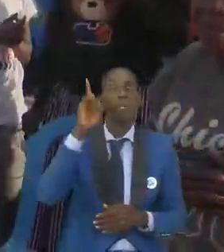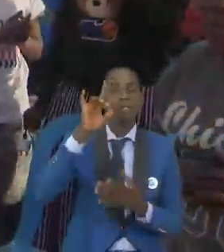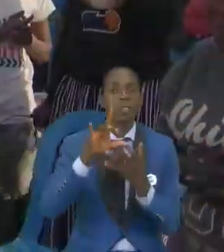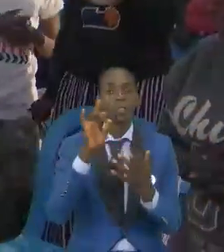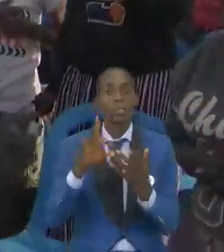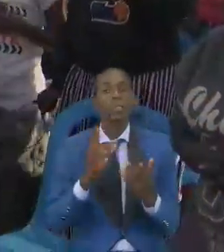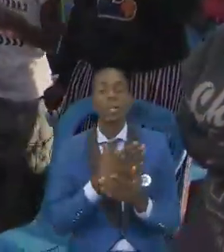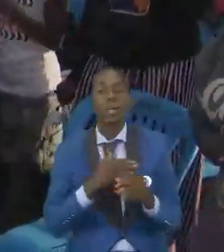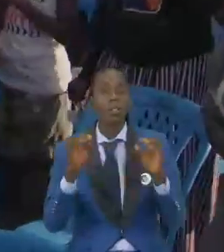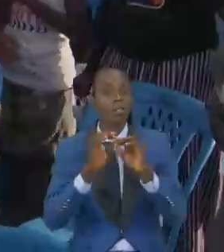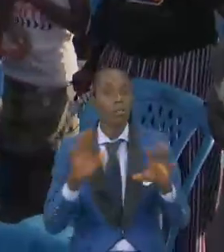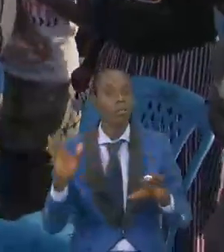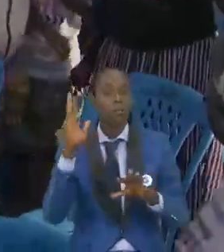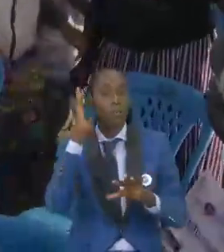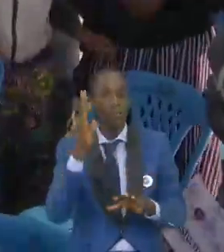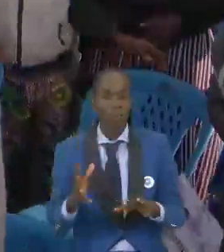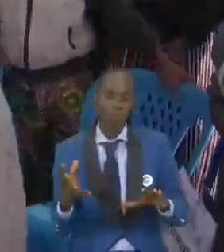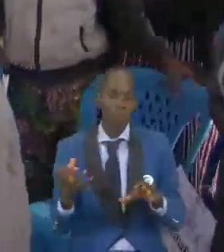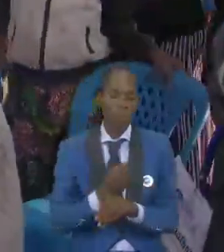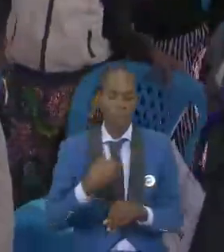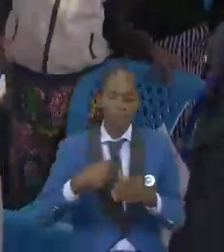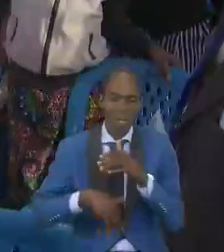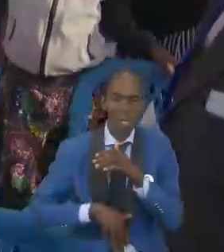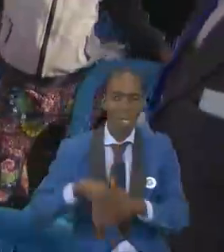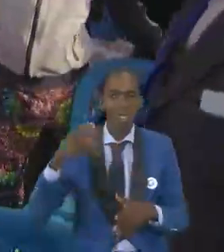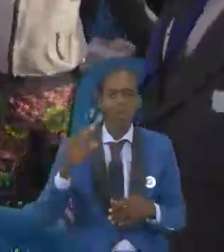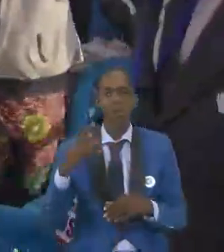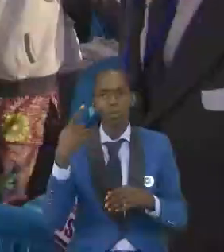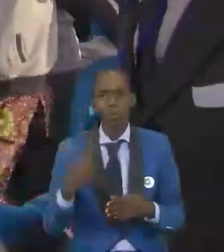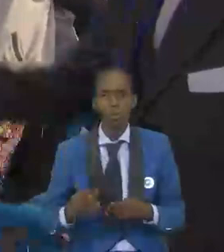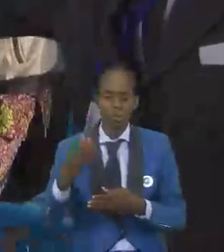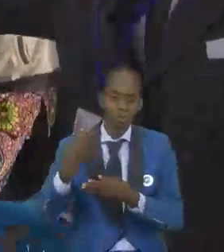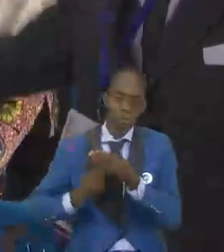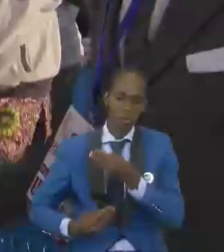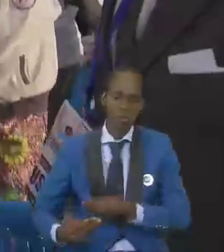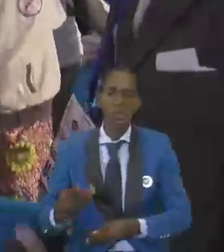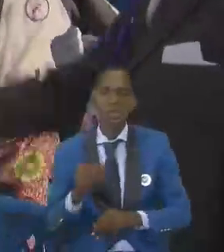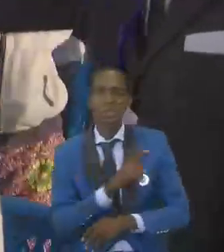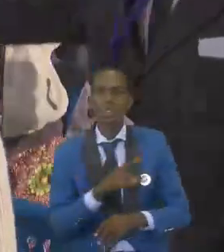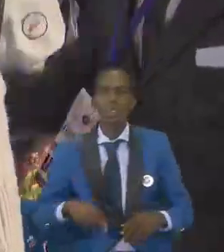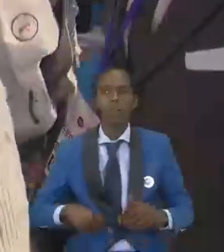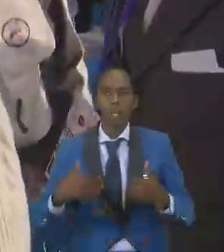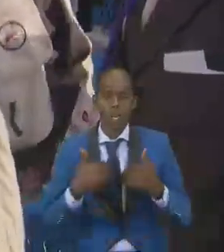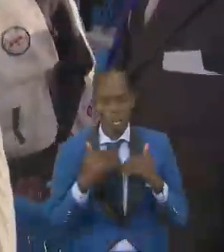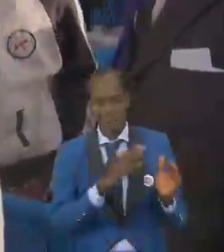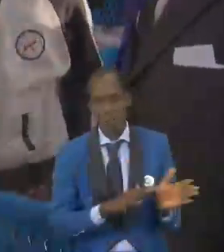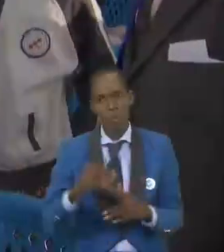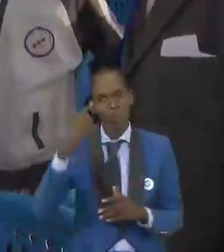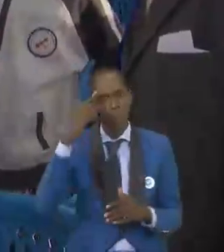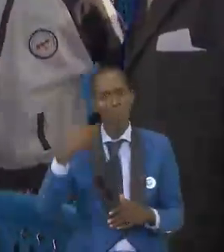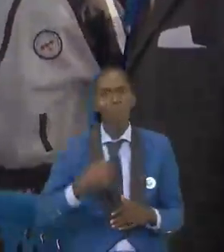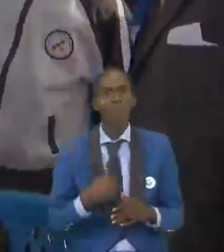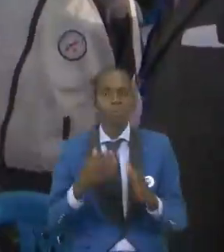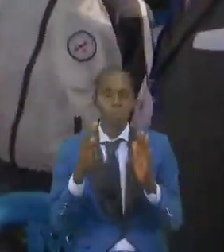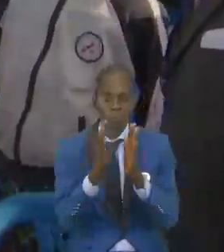will drive me out of the heritage the Lord has given unto me. Open your mouth